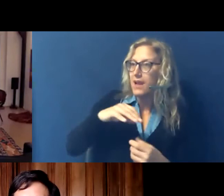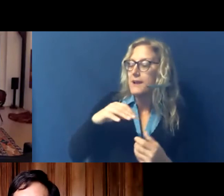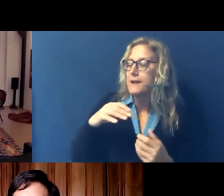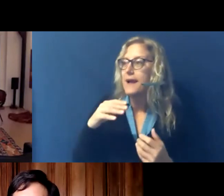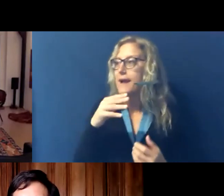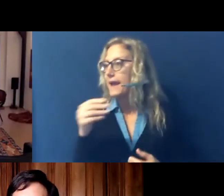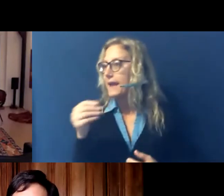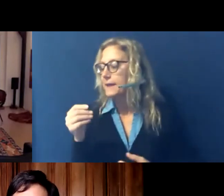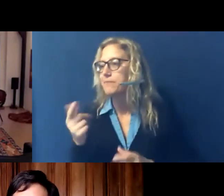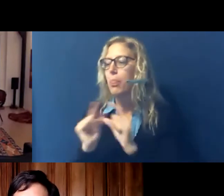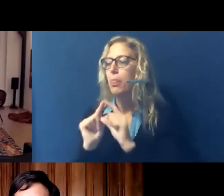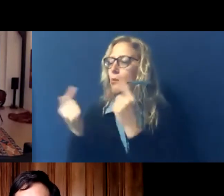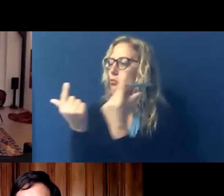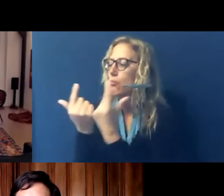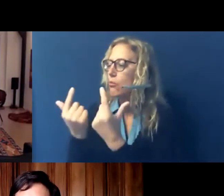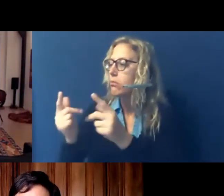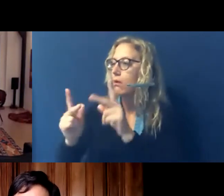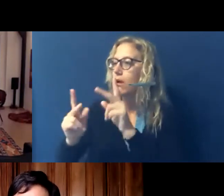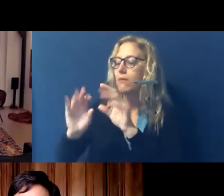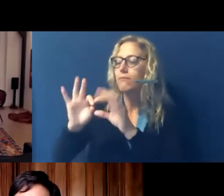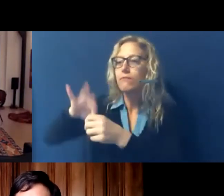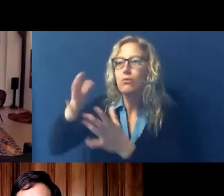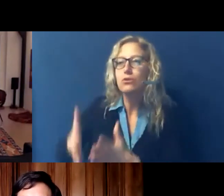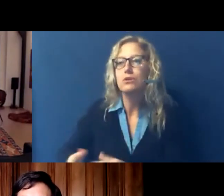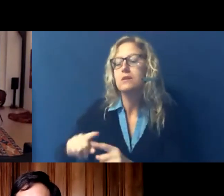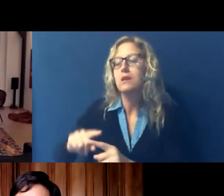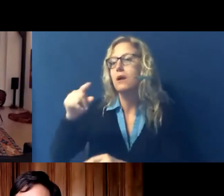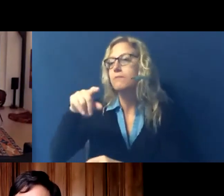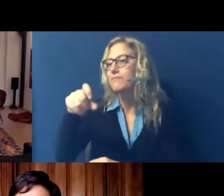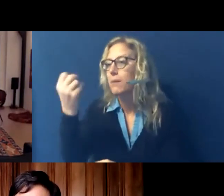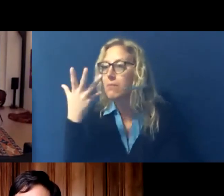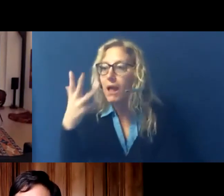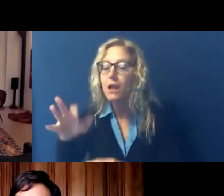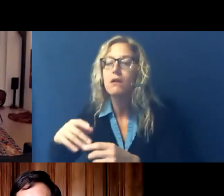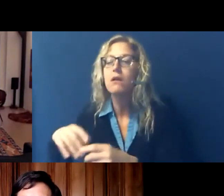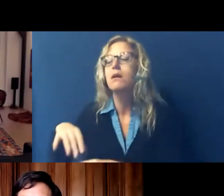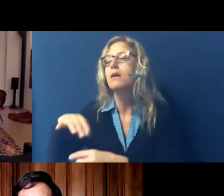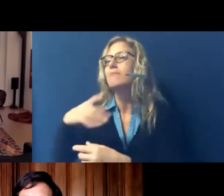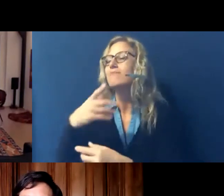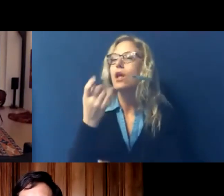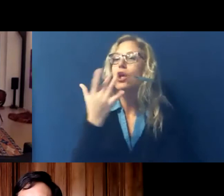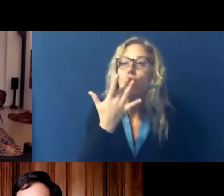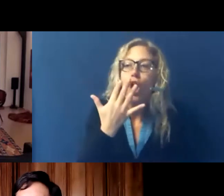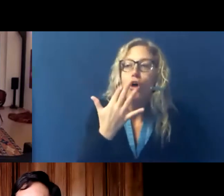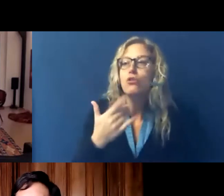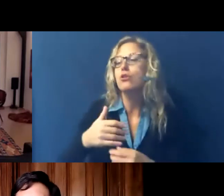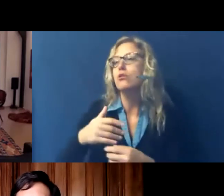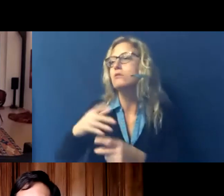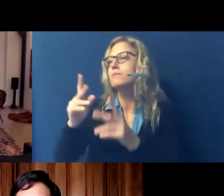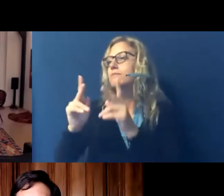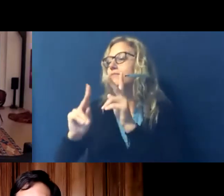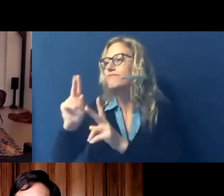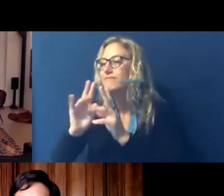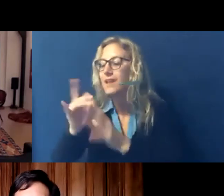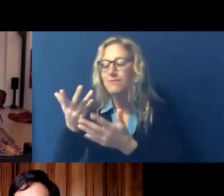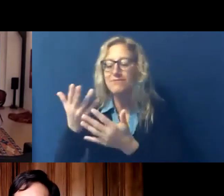the groups of voters, Black voters, other voters of color,